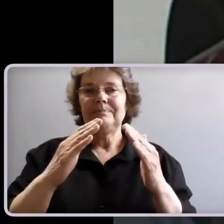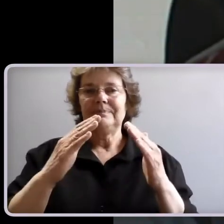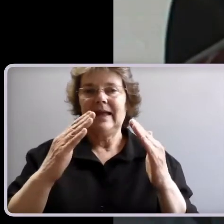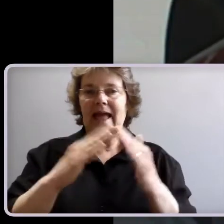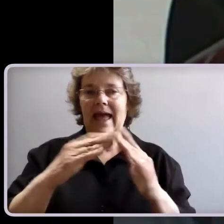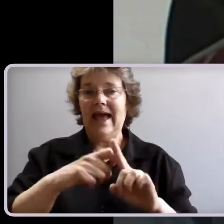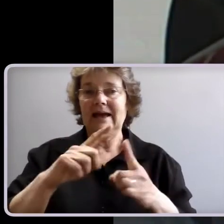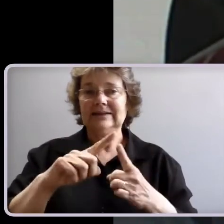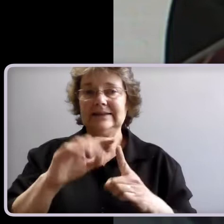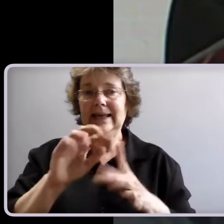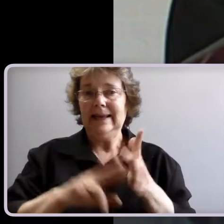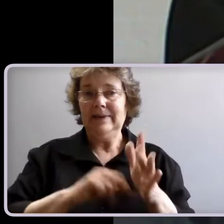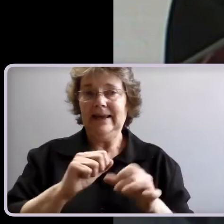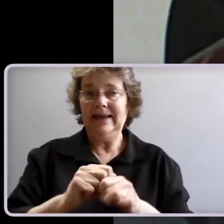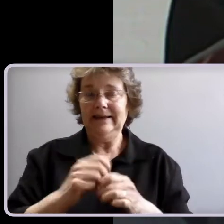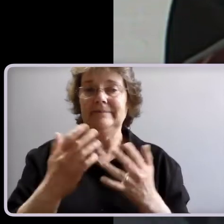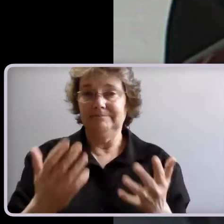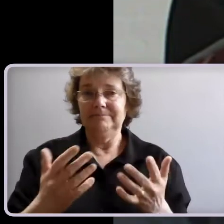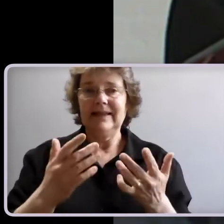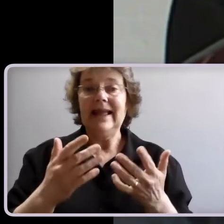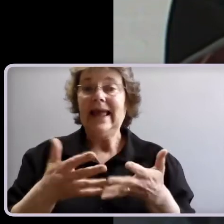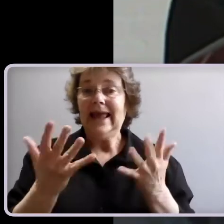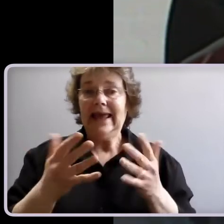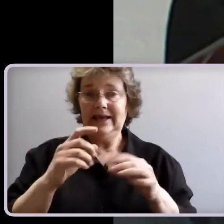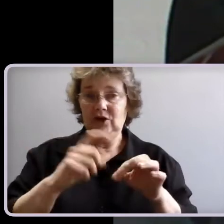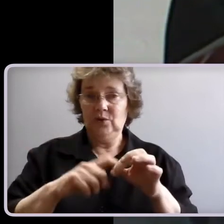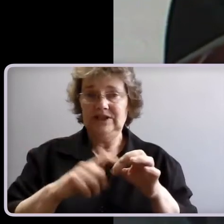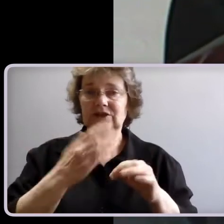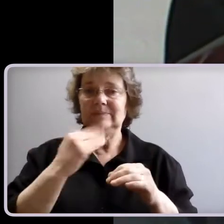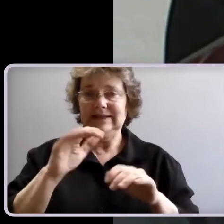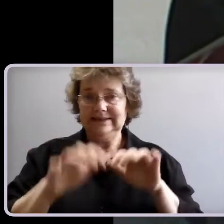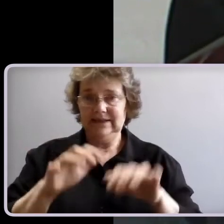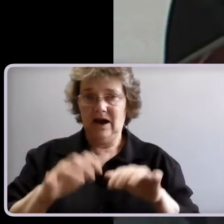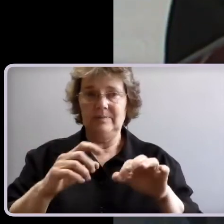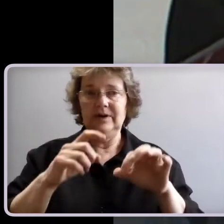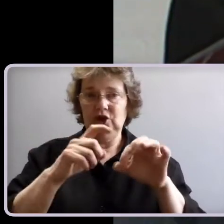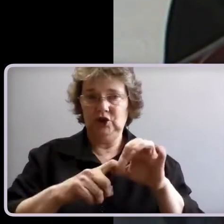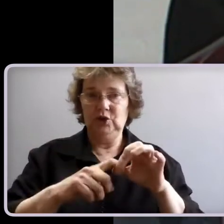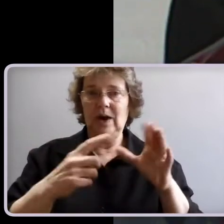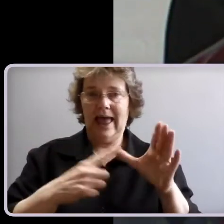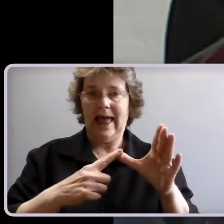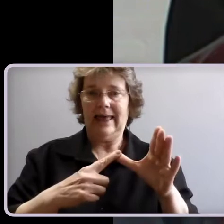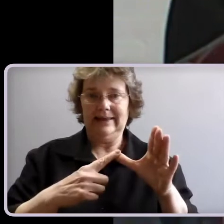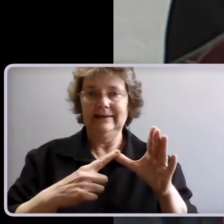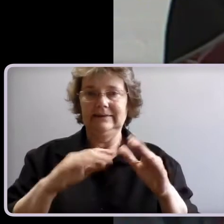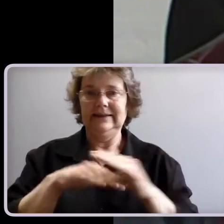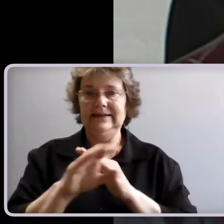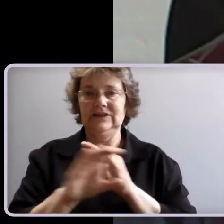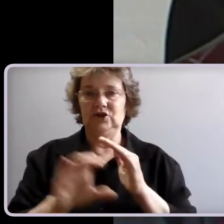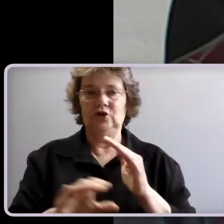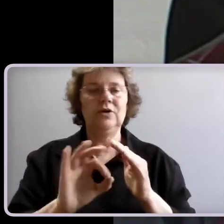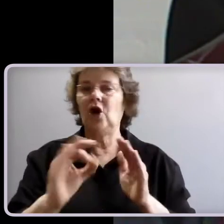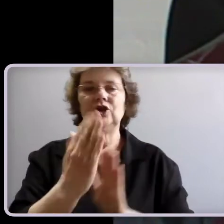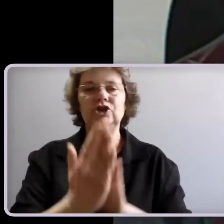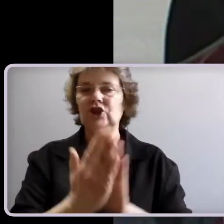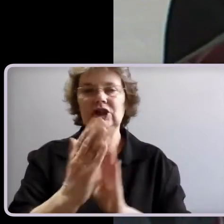you have any questions, please put them in the Q&A box, not the chat, in Zoom, and then we can talk about